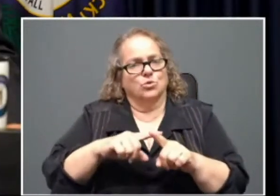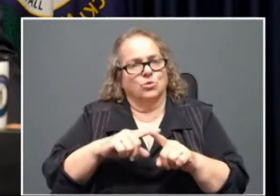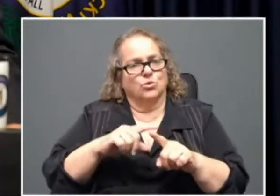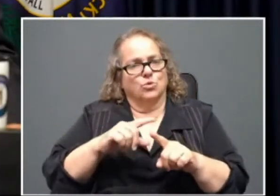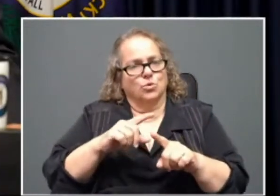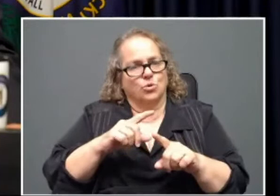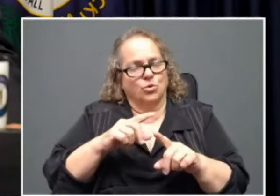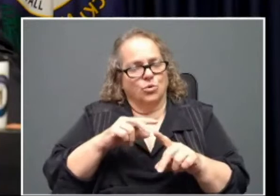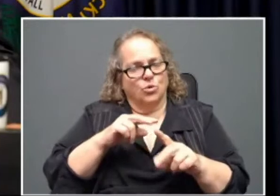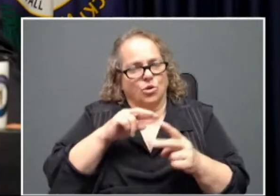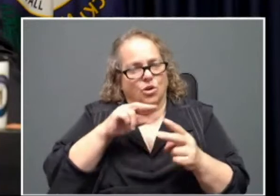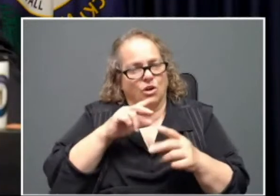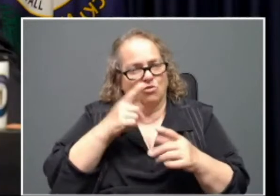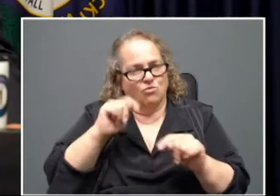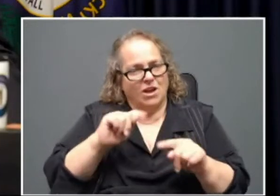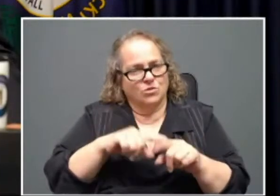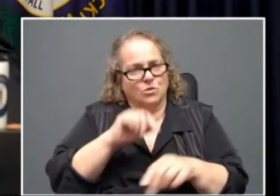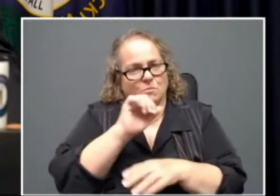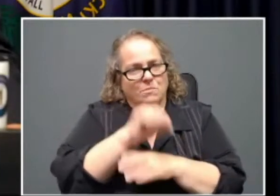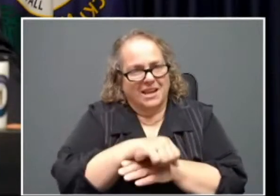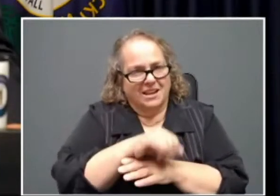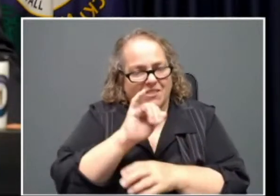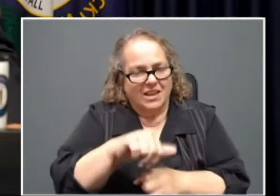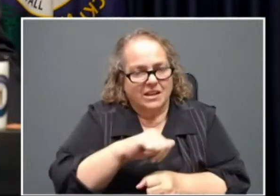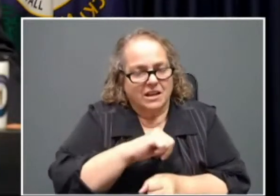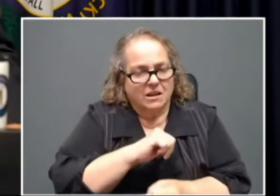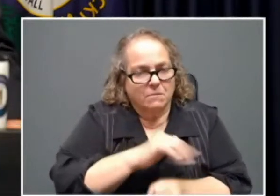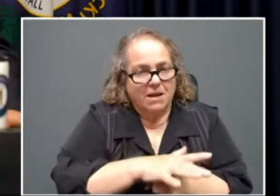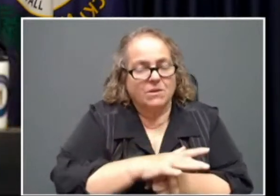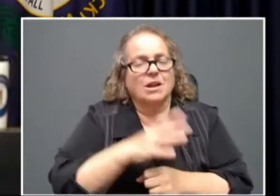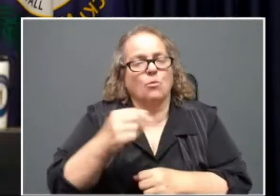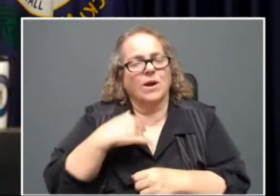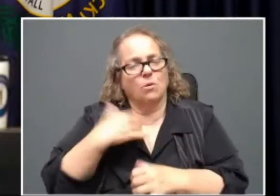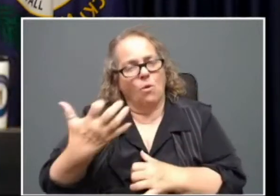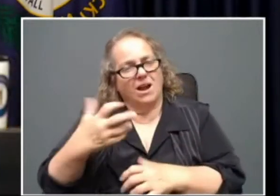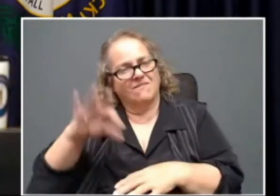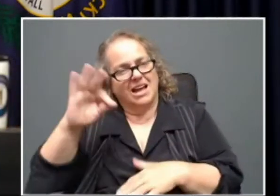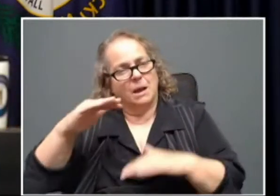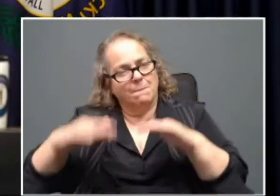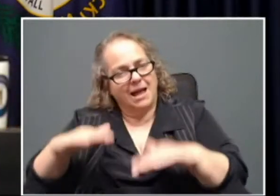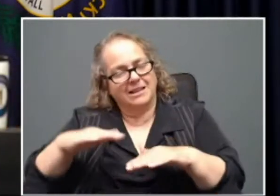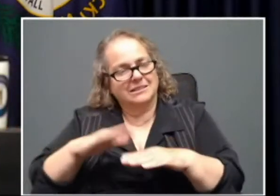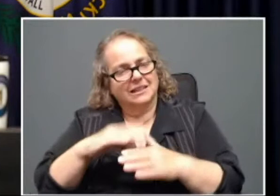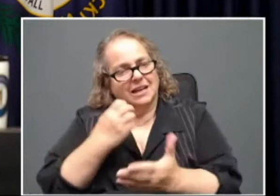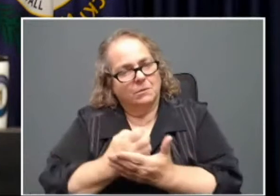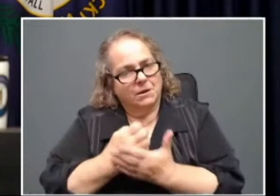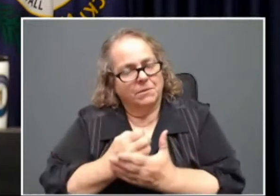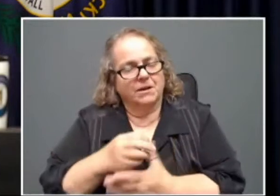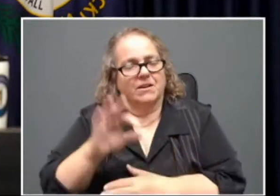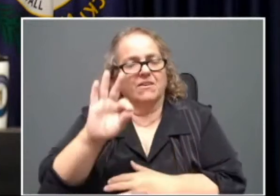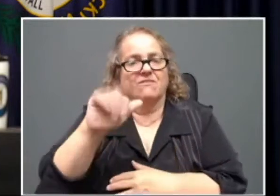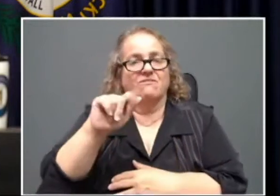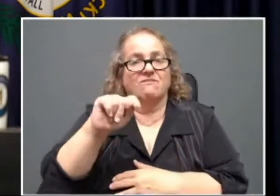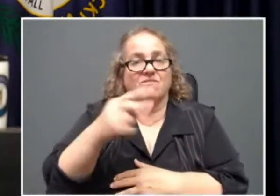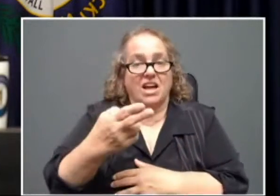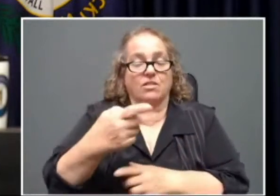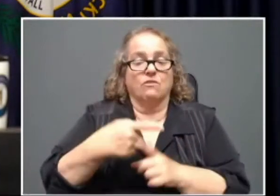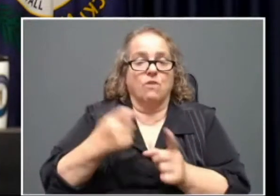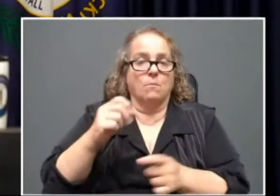about threading the needle the right way on the economy. Faith King from Wave 3.